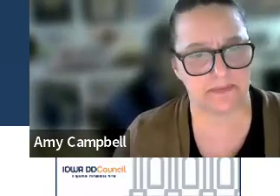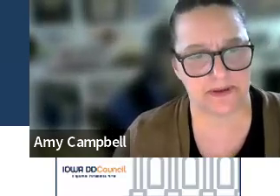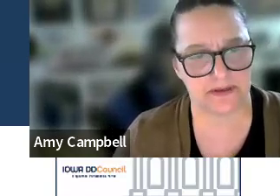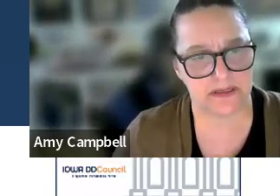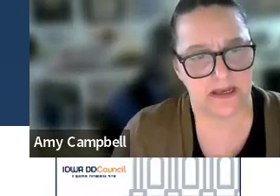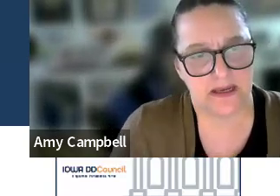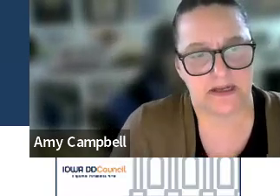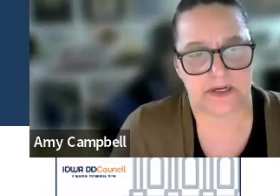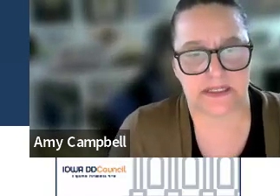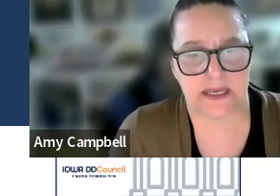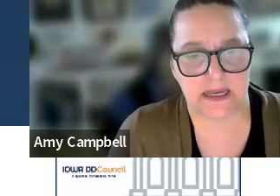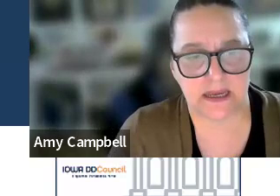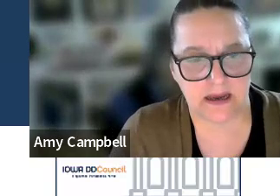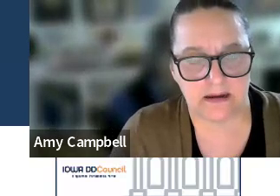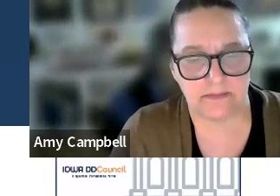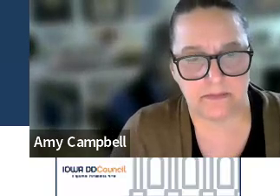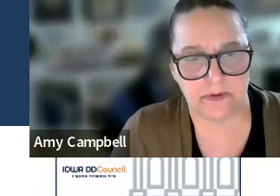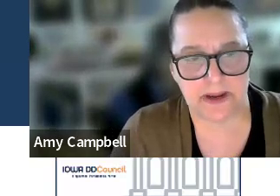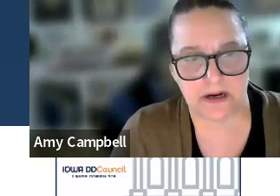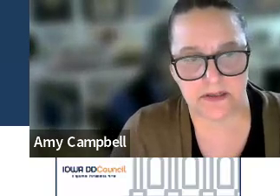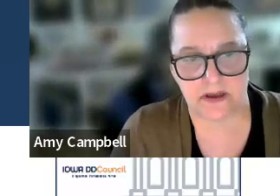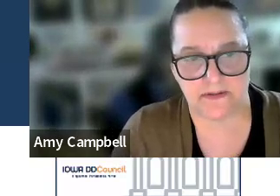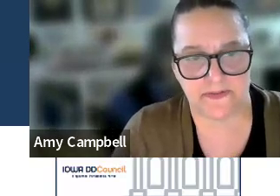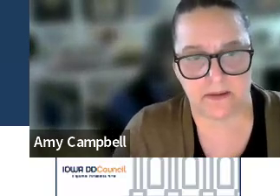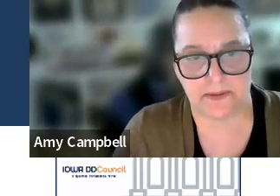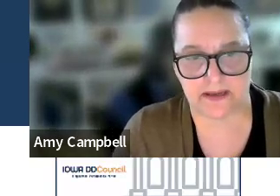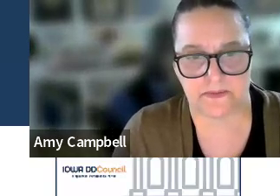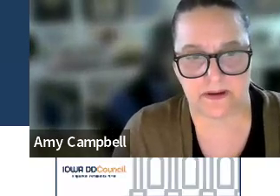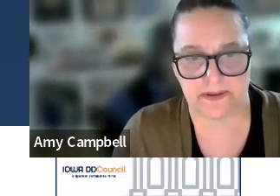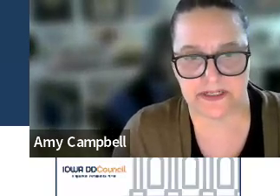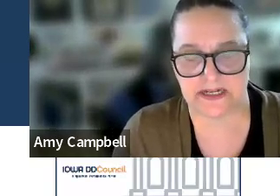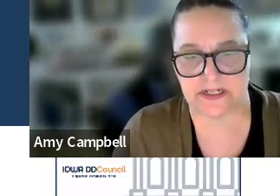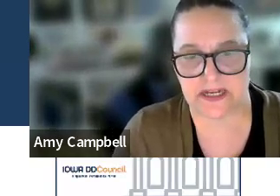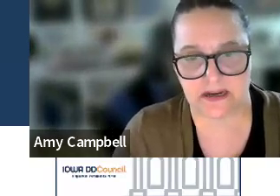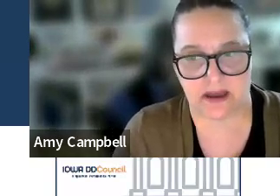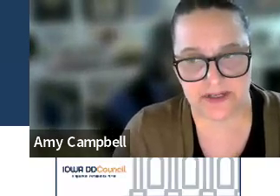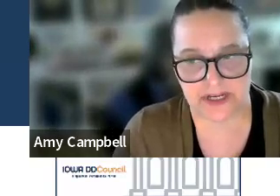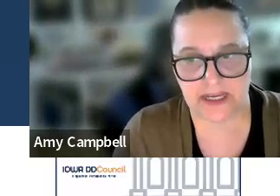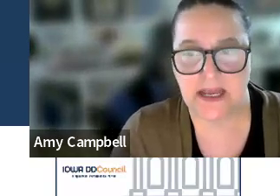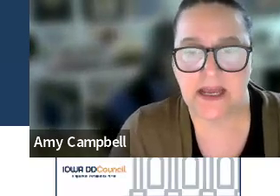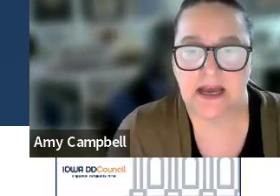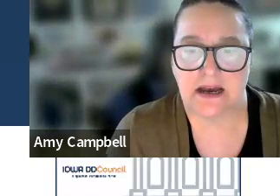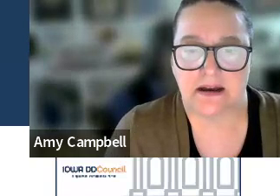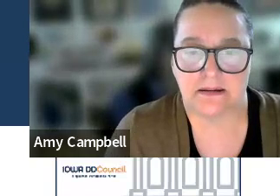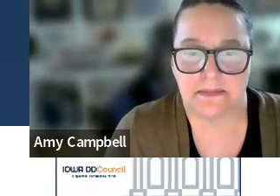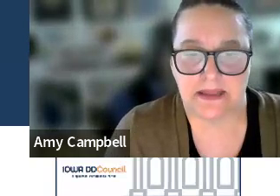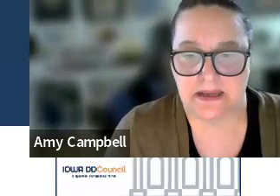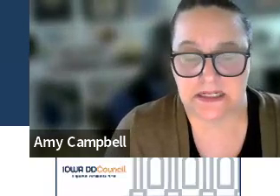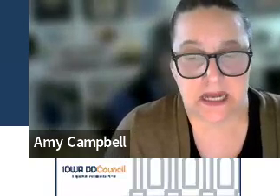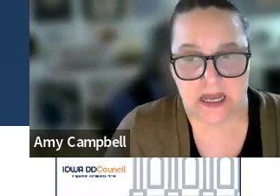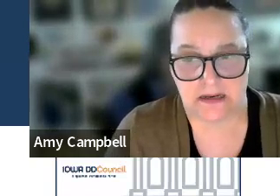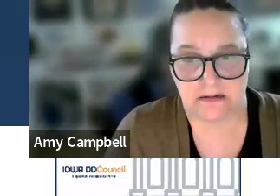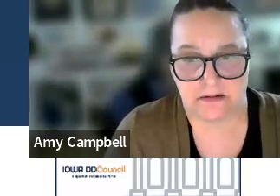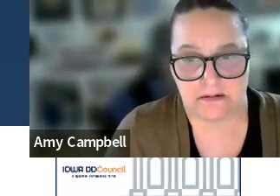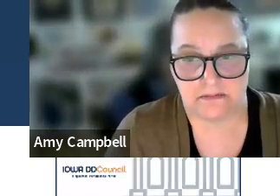2 separate bills addressing repairs of complex rehabilitation technology. And they